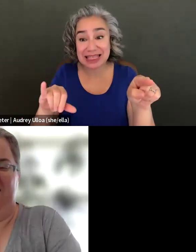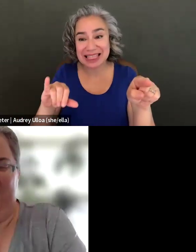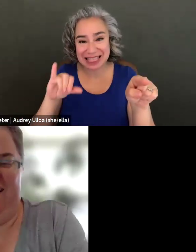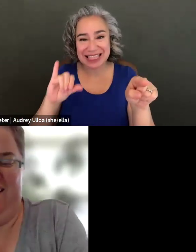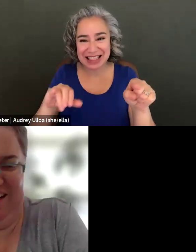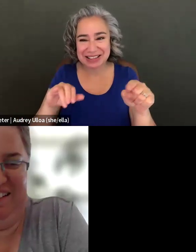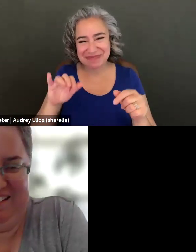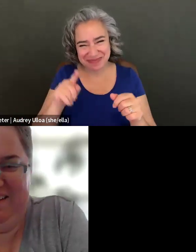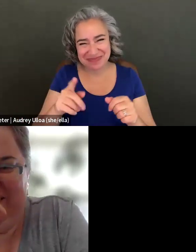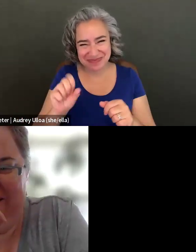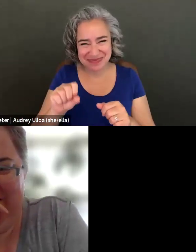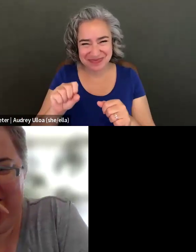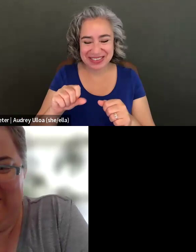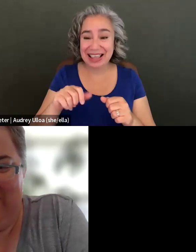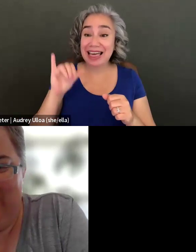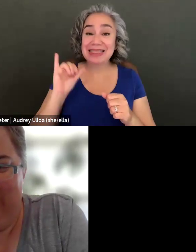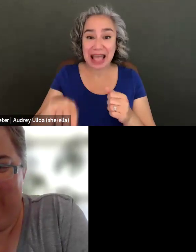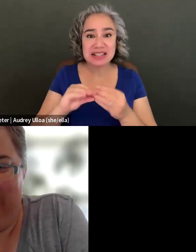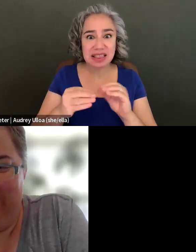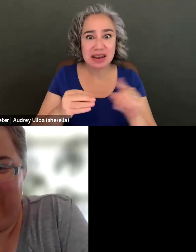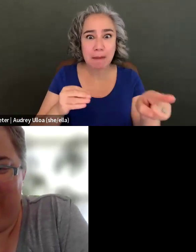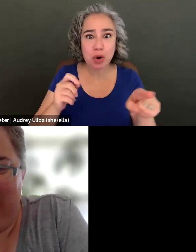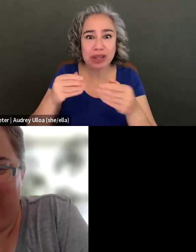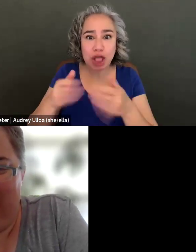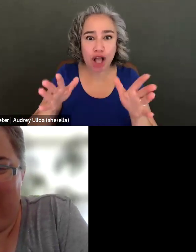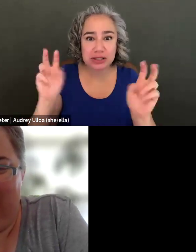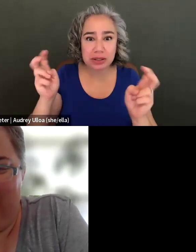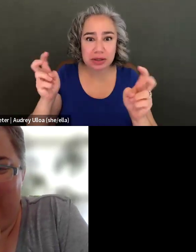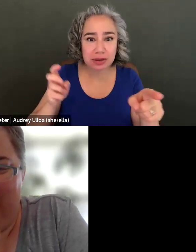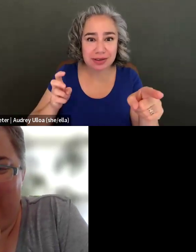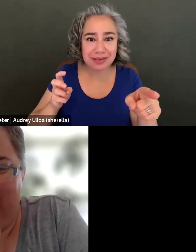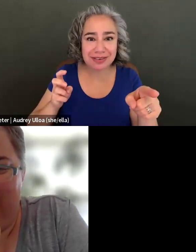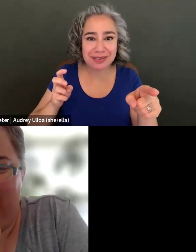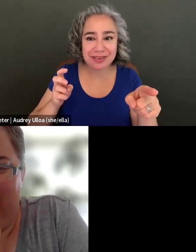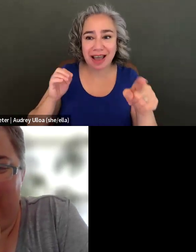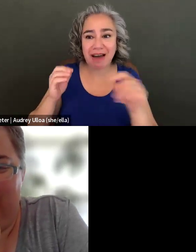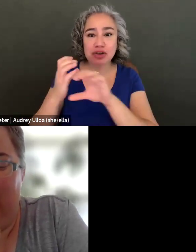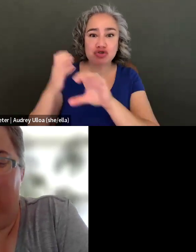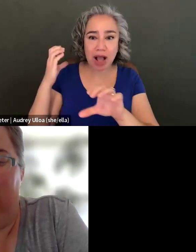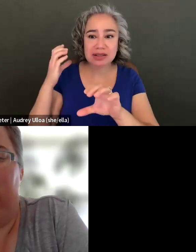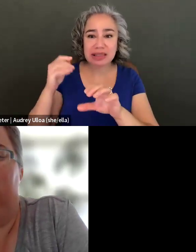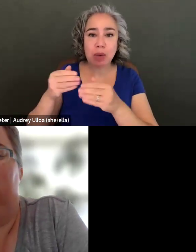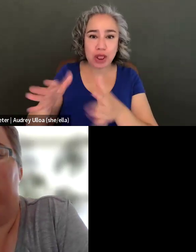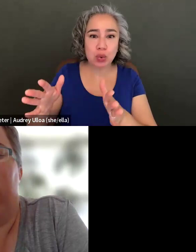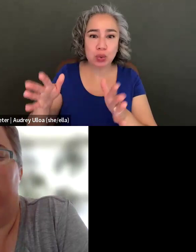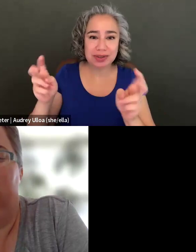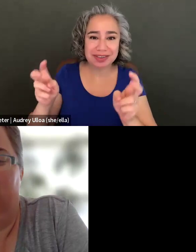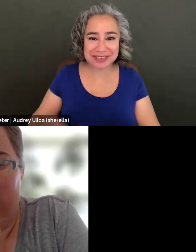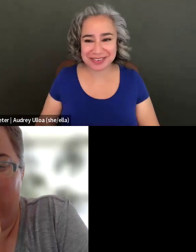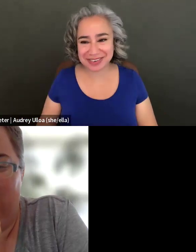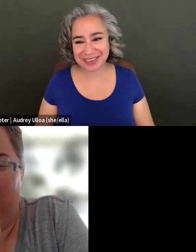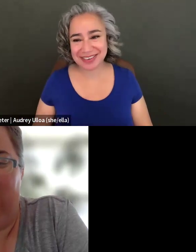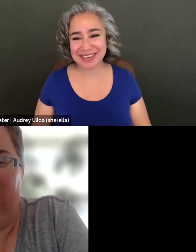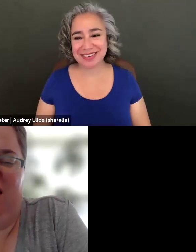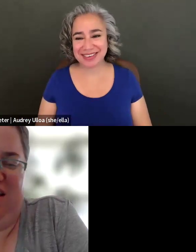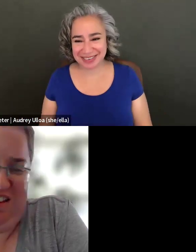and wildfire. I'm going to tell you a similar story that you've gotten from others, which is that the climate is warming.